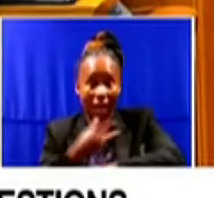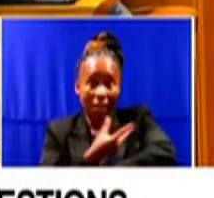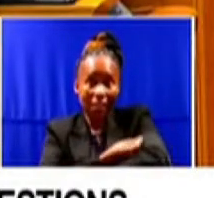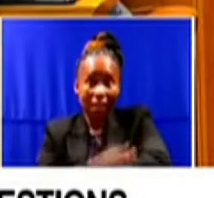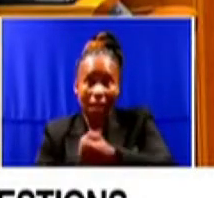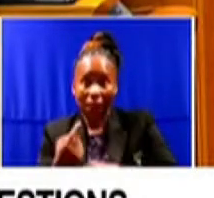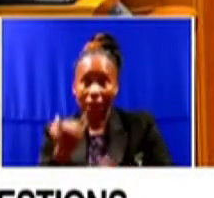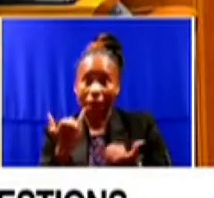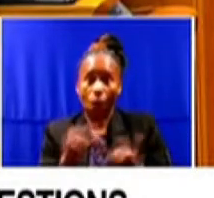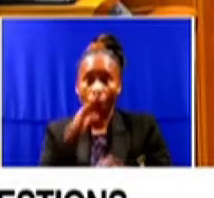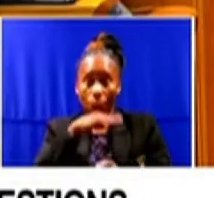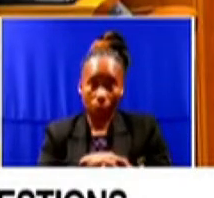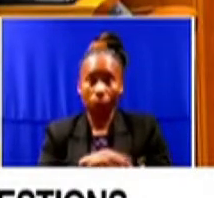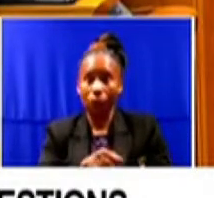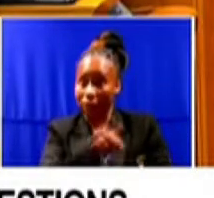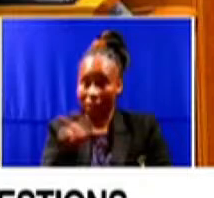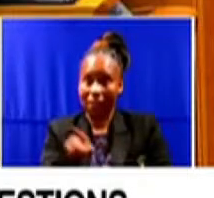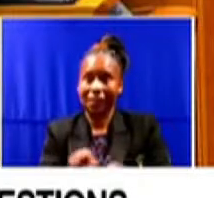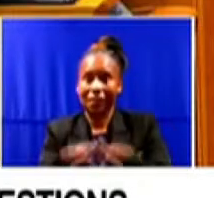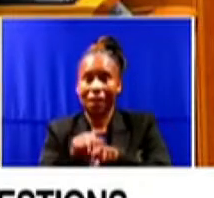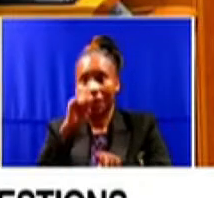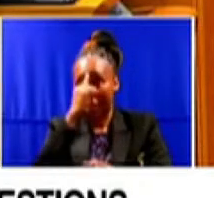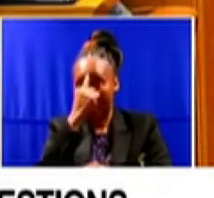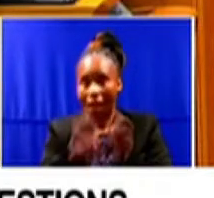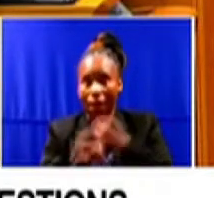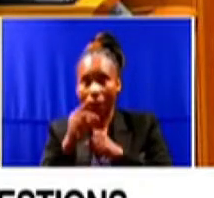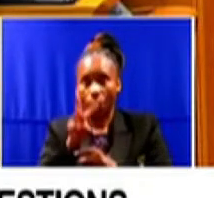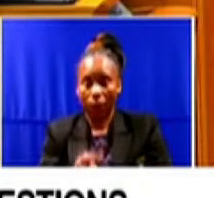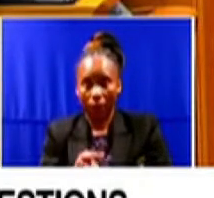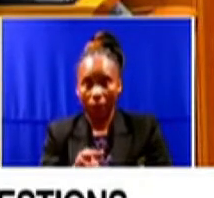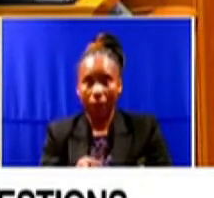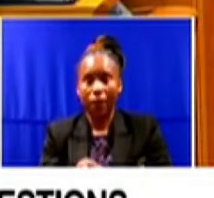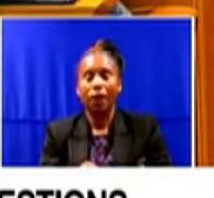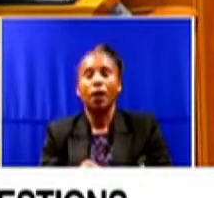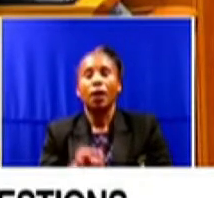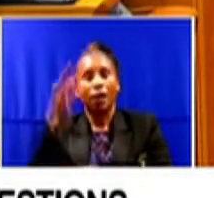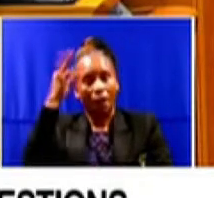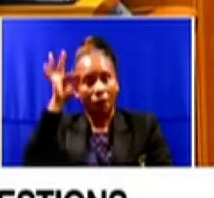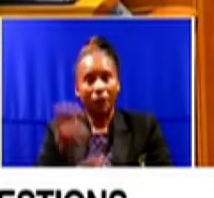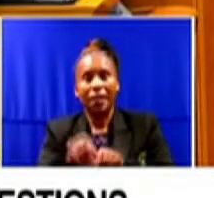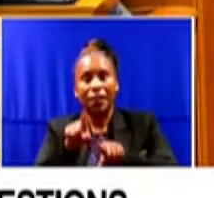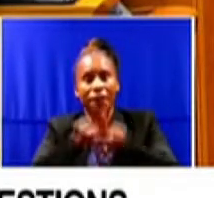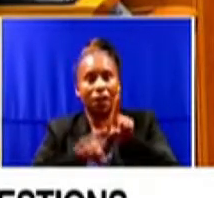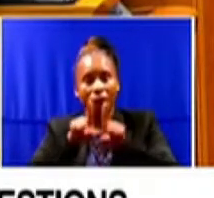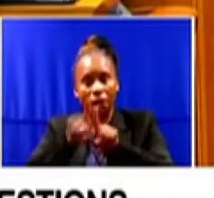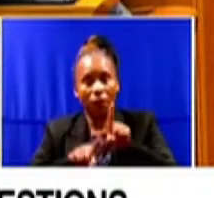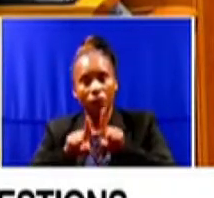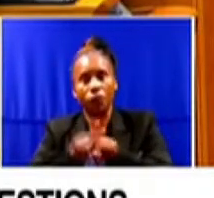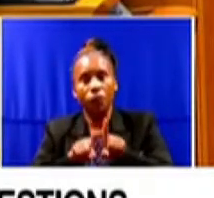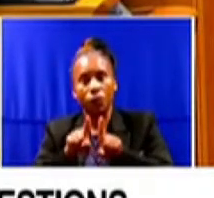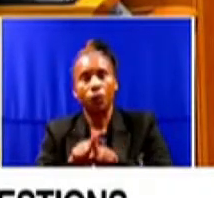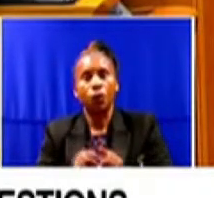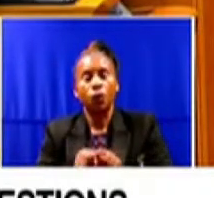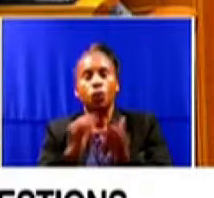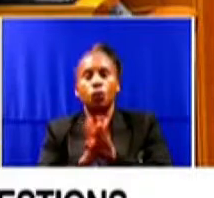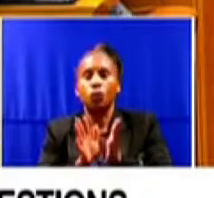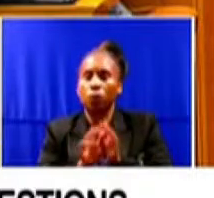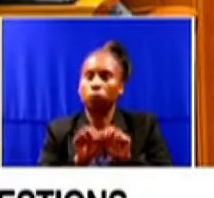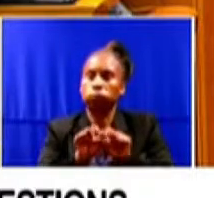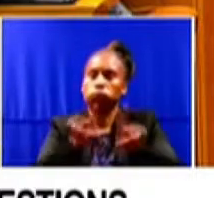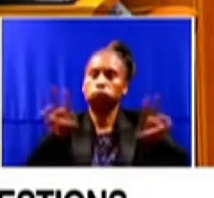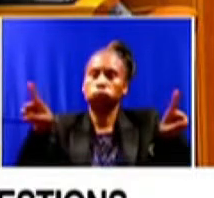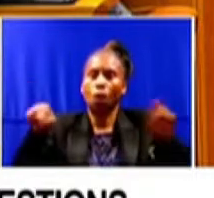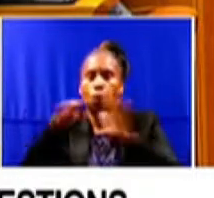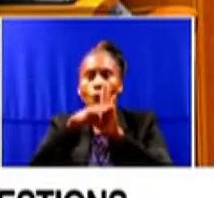in South Africa are angry. They're angry because your government has failed so spectacularly to roll out a vaccination program in South